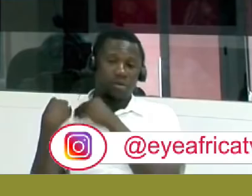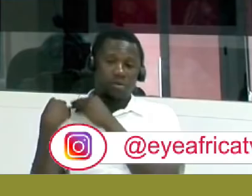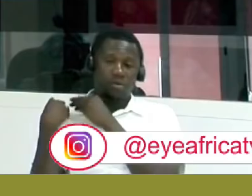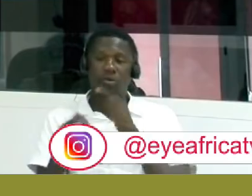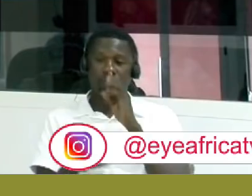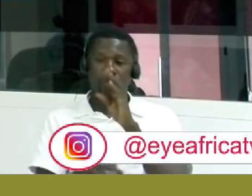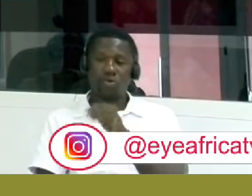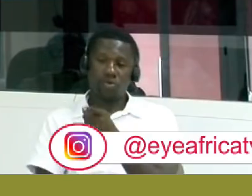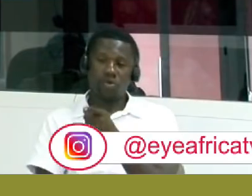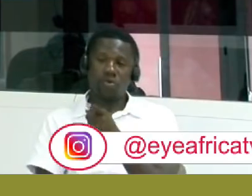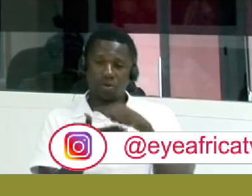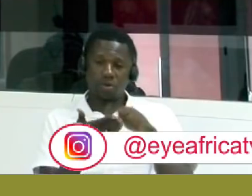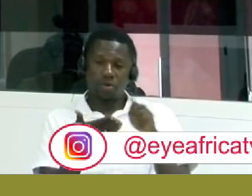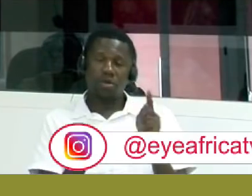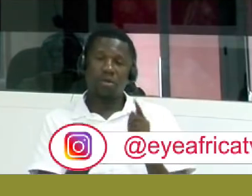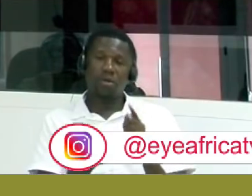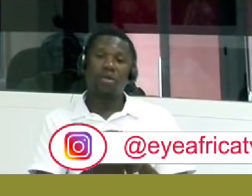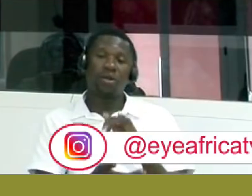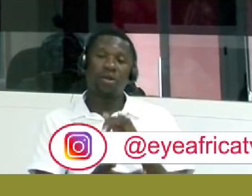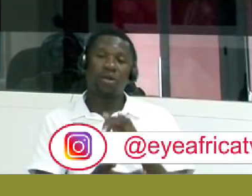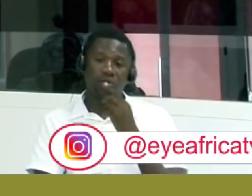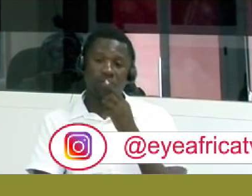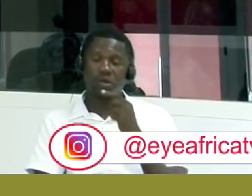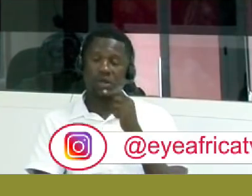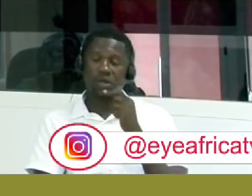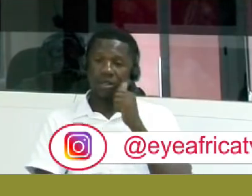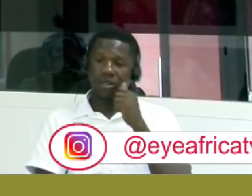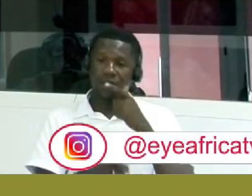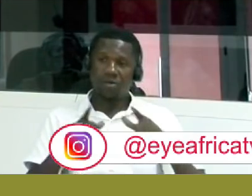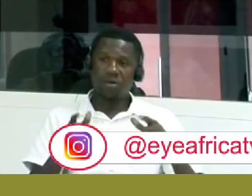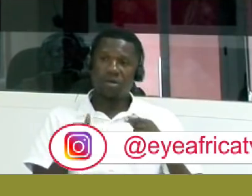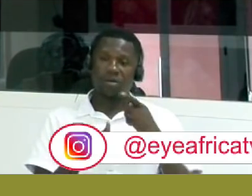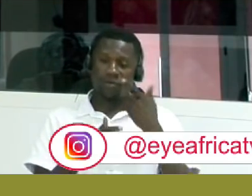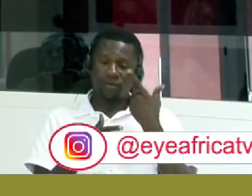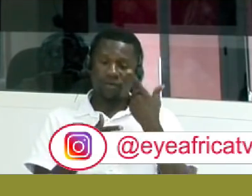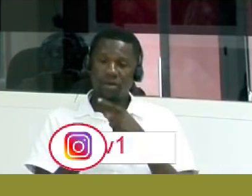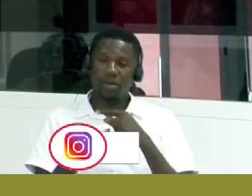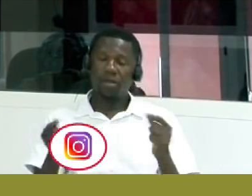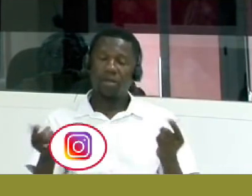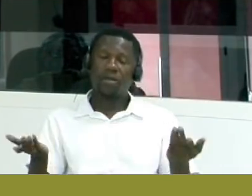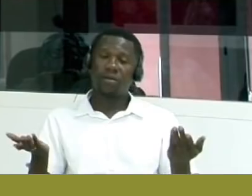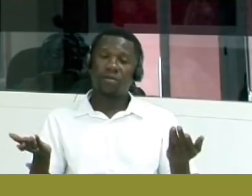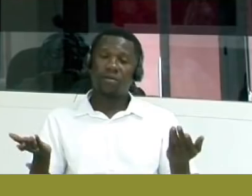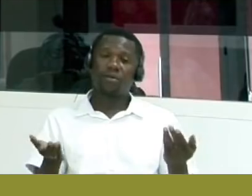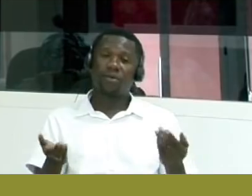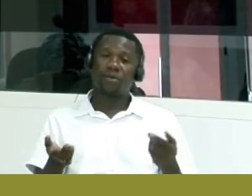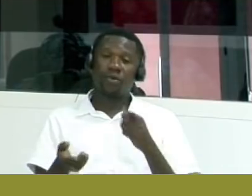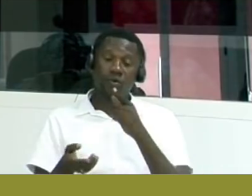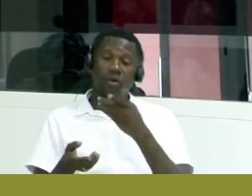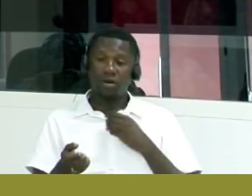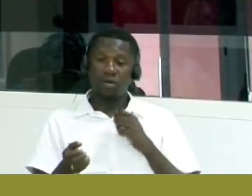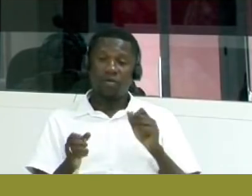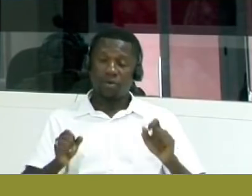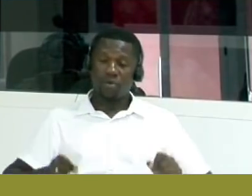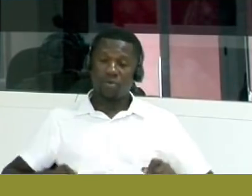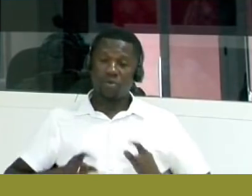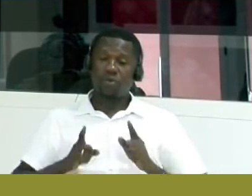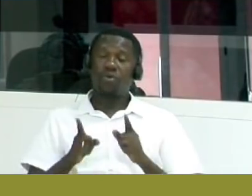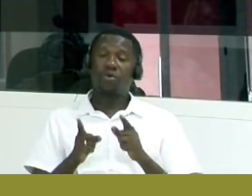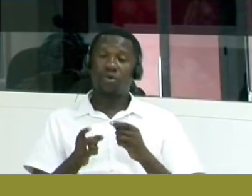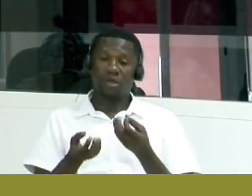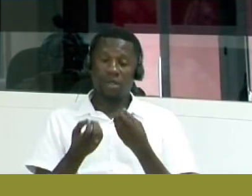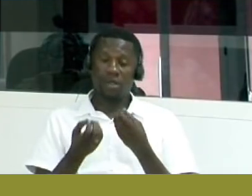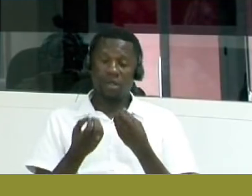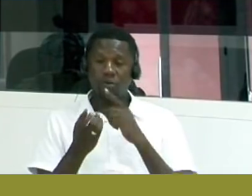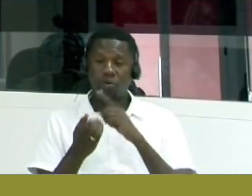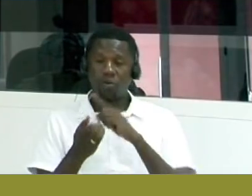do, correct? You can use that language if you like. No, you would have the opportunity to tell us why you